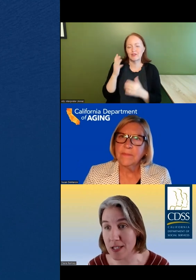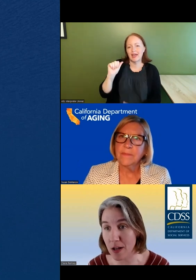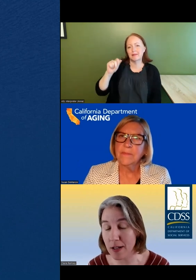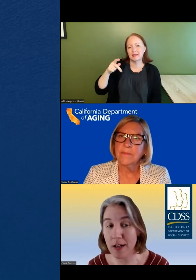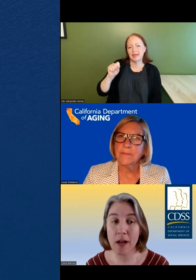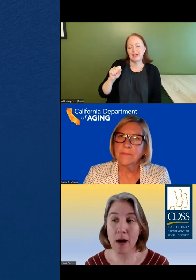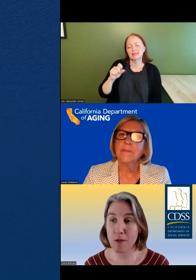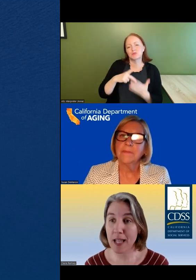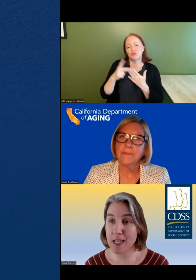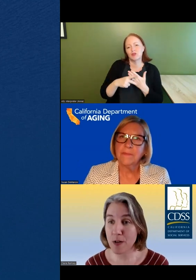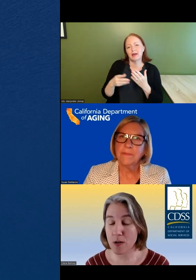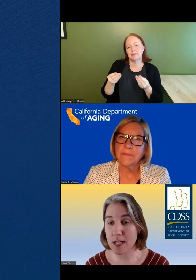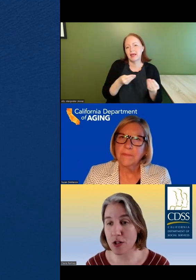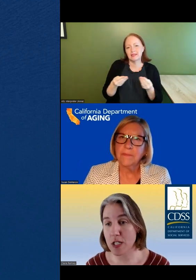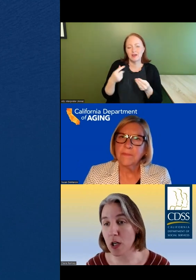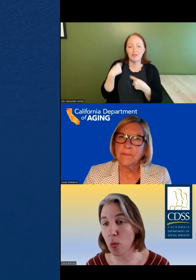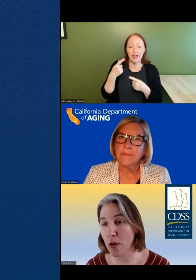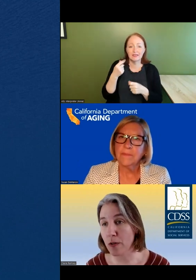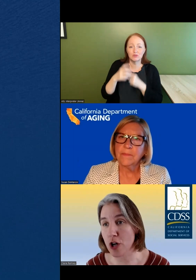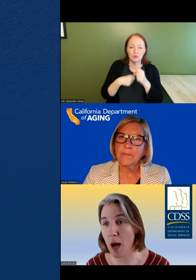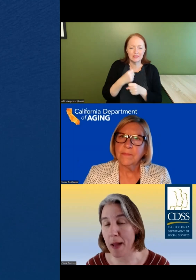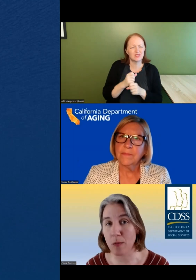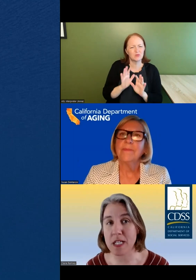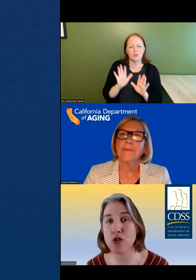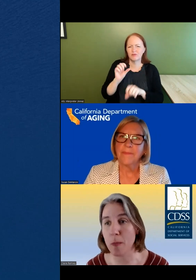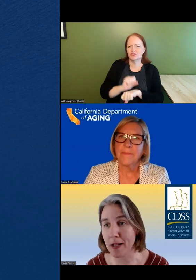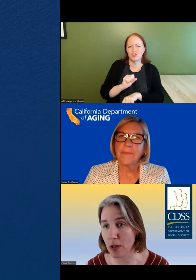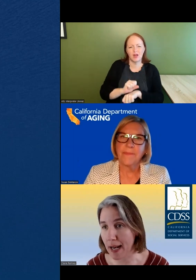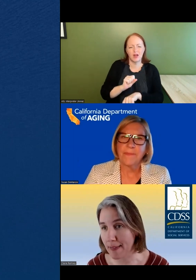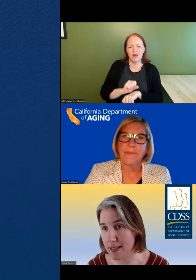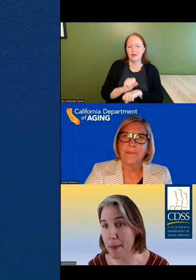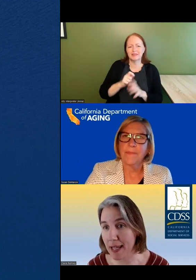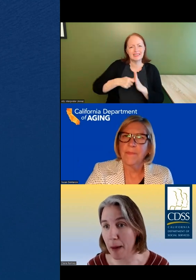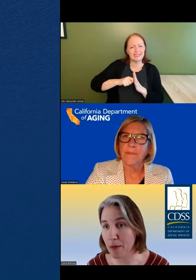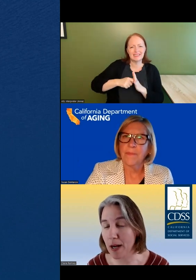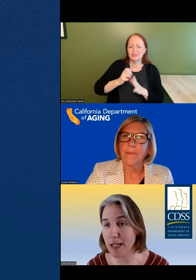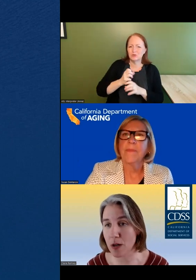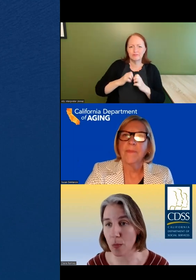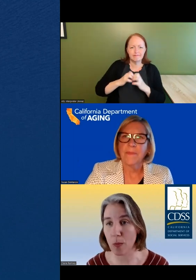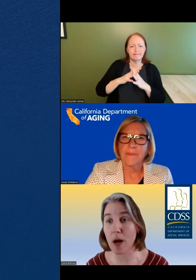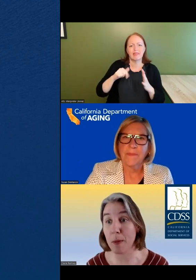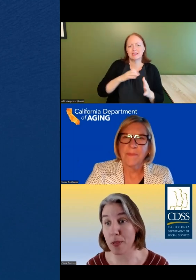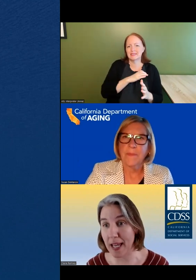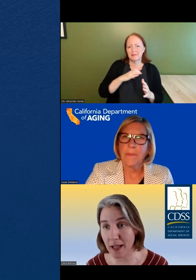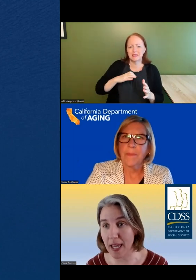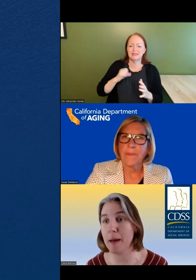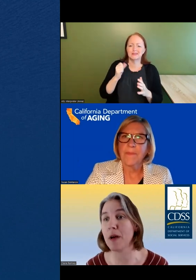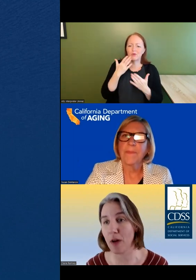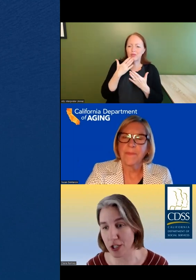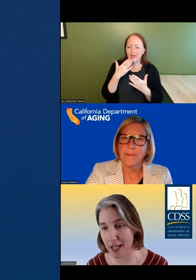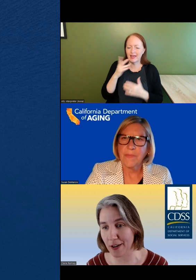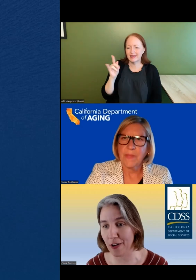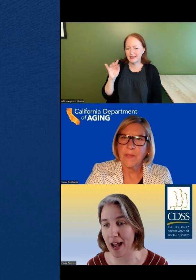program liaison for the last few years and has just done a wonderful job and was instrumental in getting this committee up and running. So we want to both thank